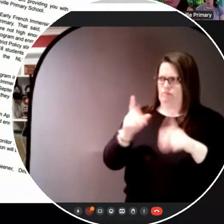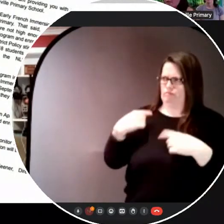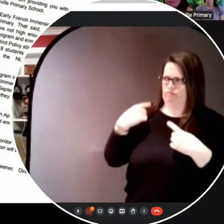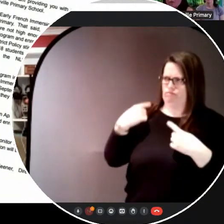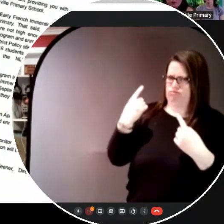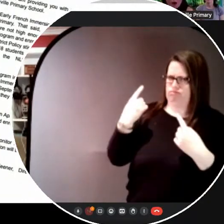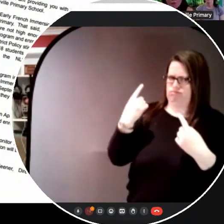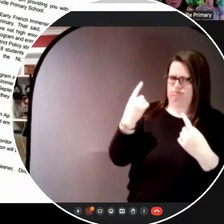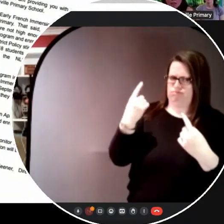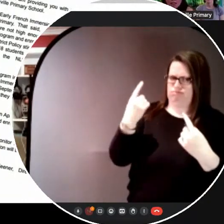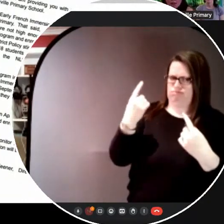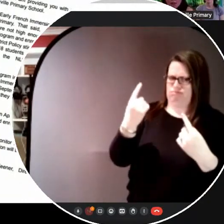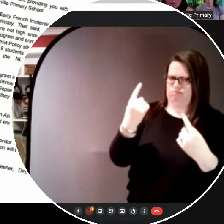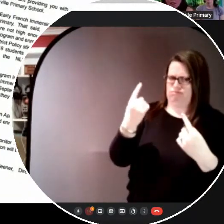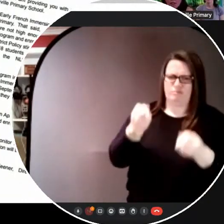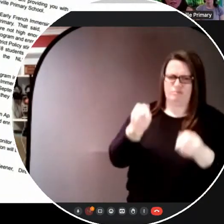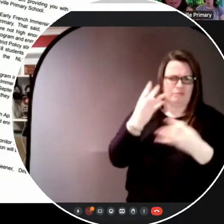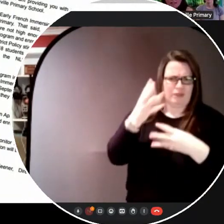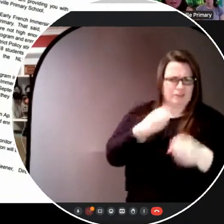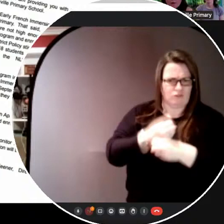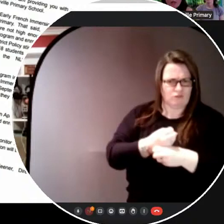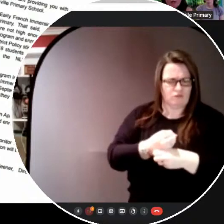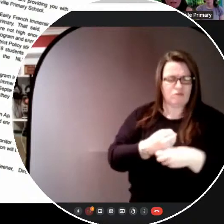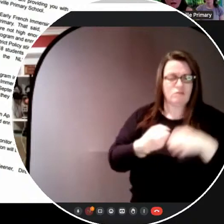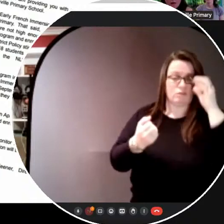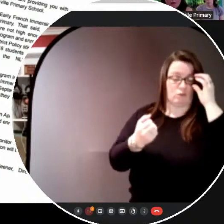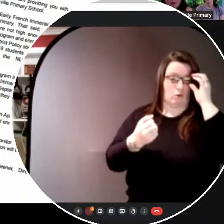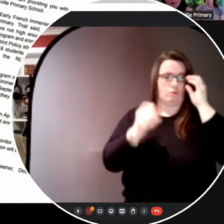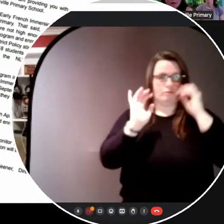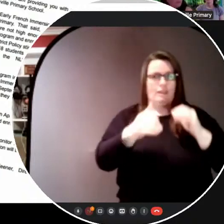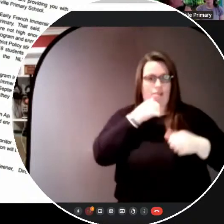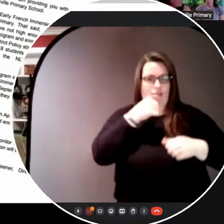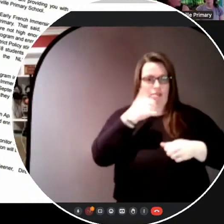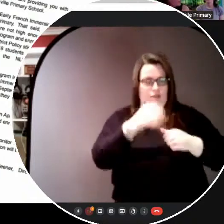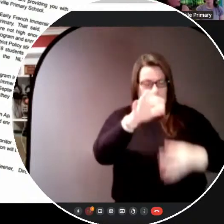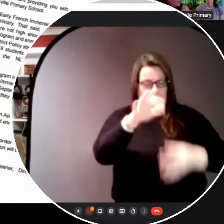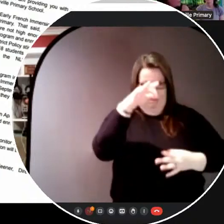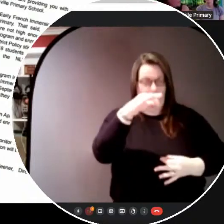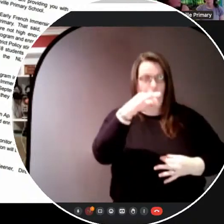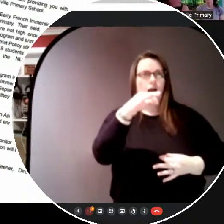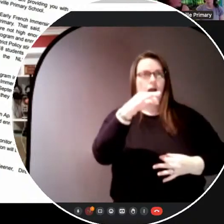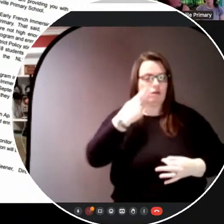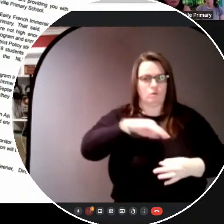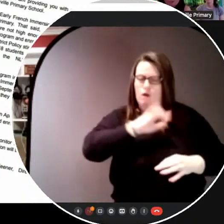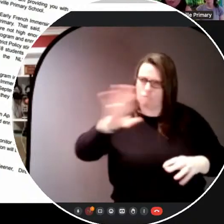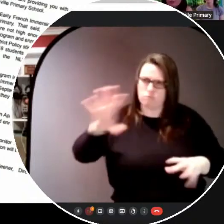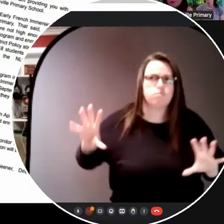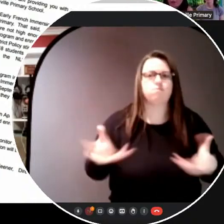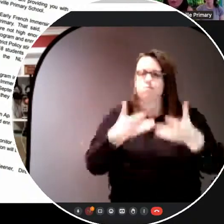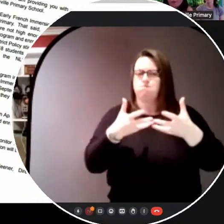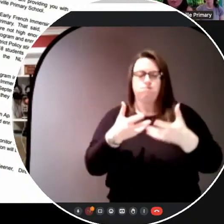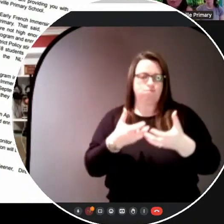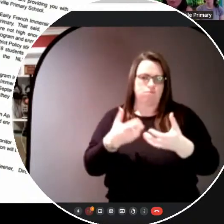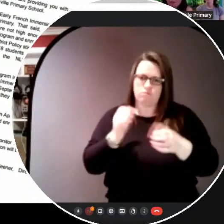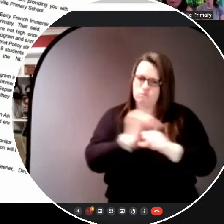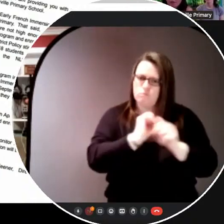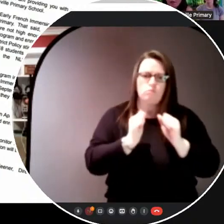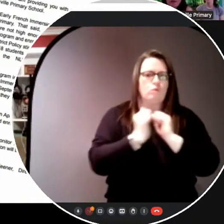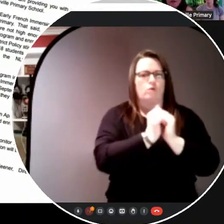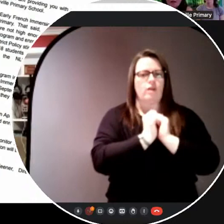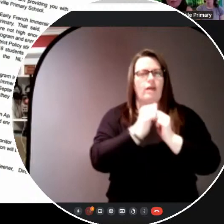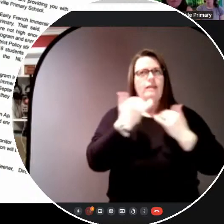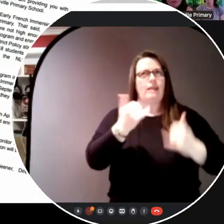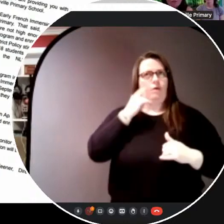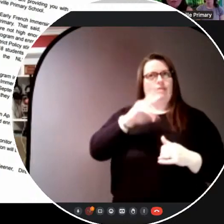After we received this letter, we all rallied together, and we are now, I think there's like 30-something students registered for early French immersion for